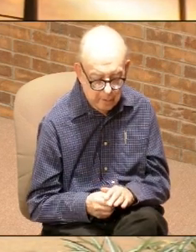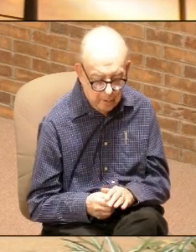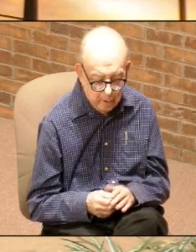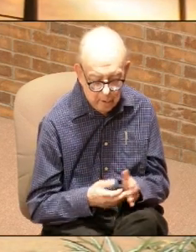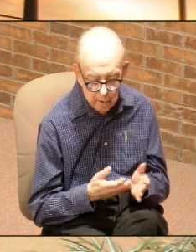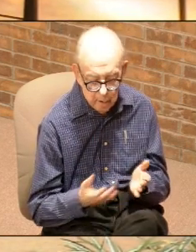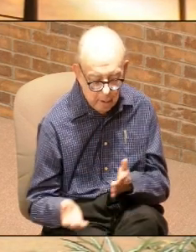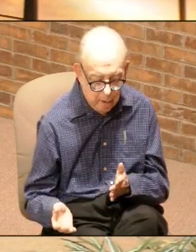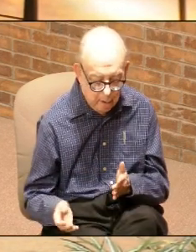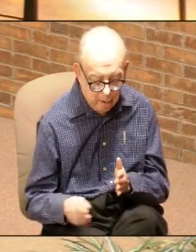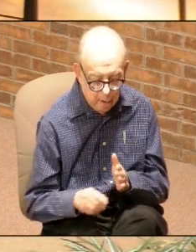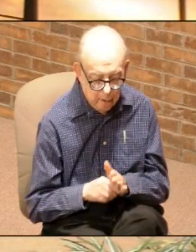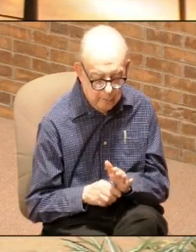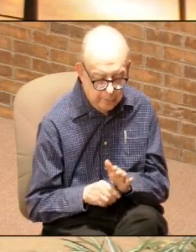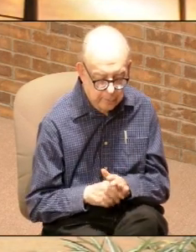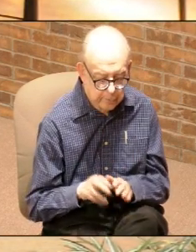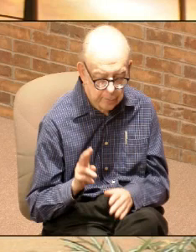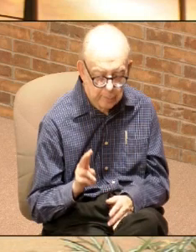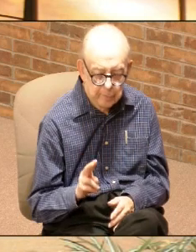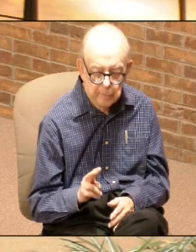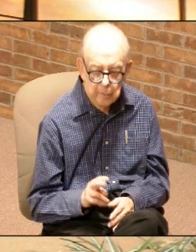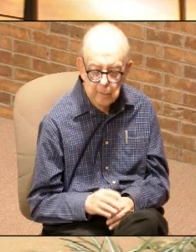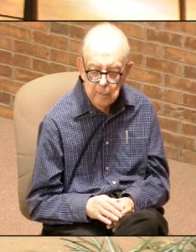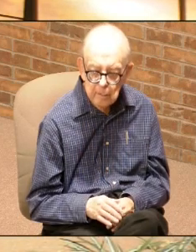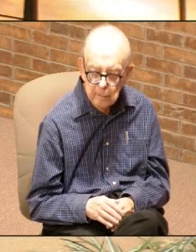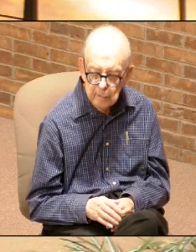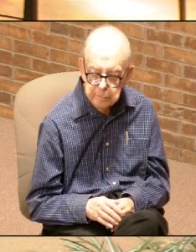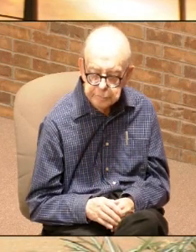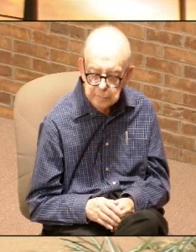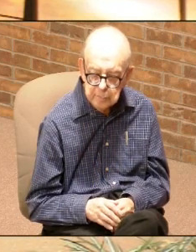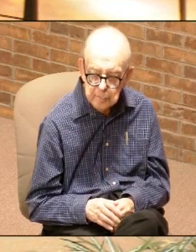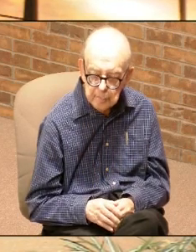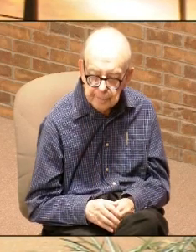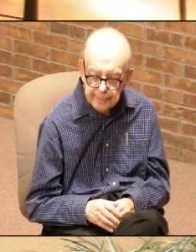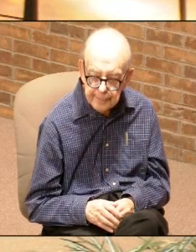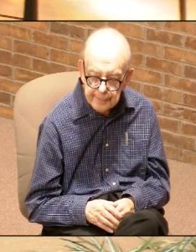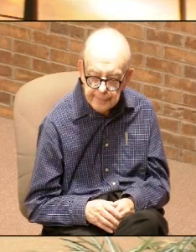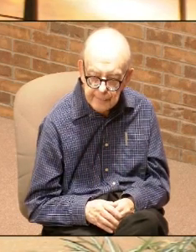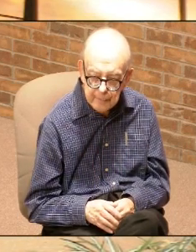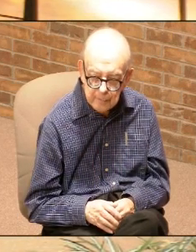bring back verse number 2, if you would, Taylor.